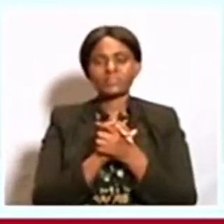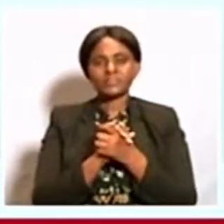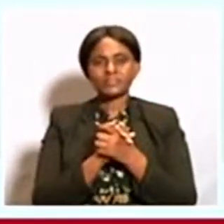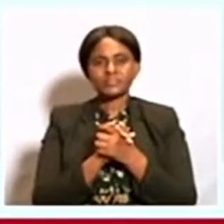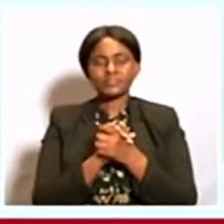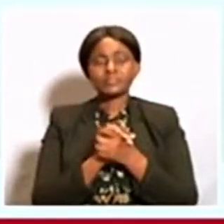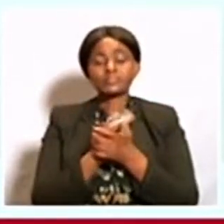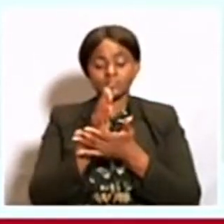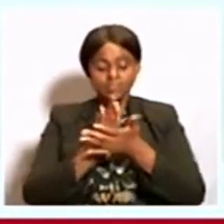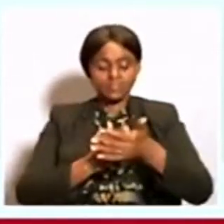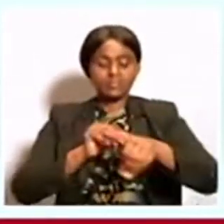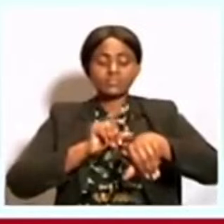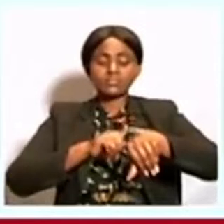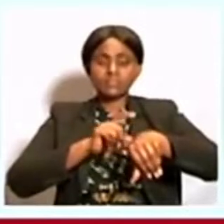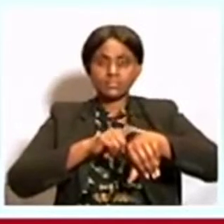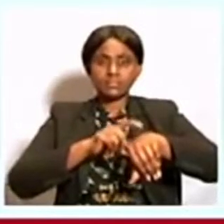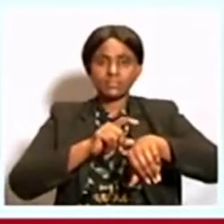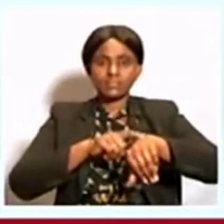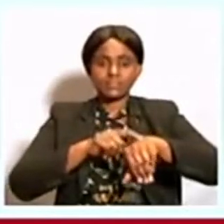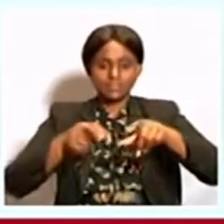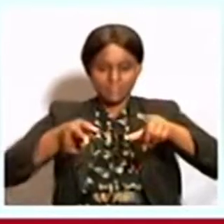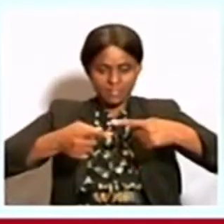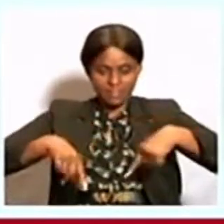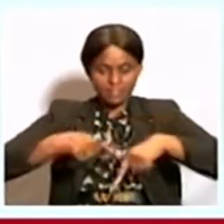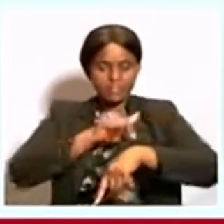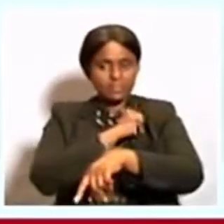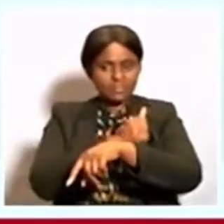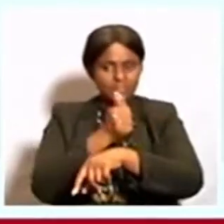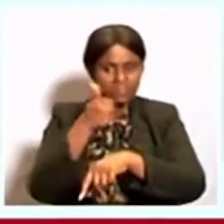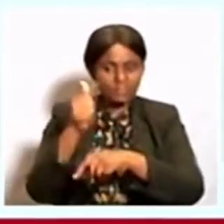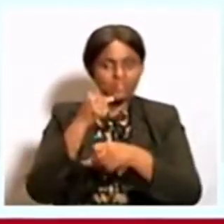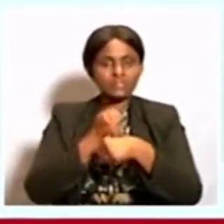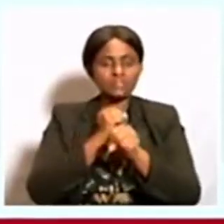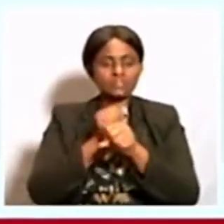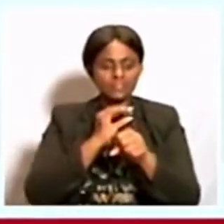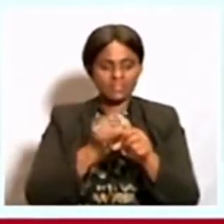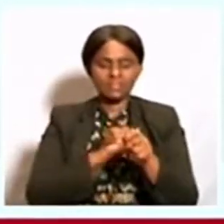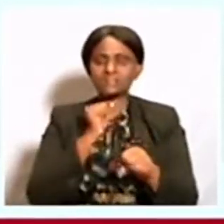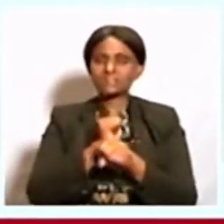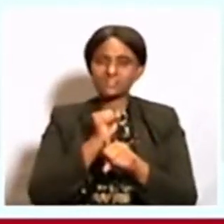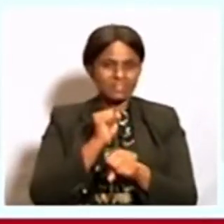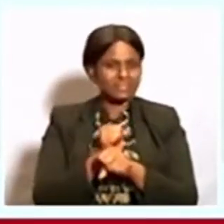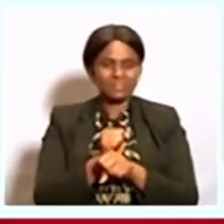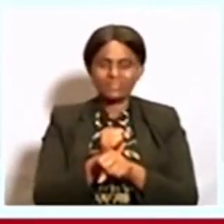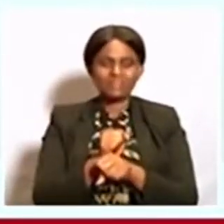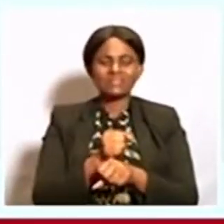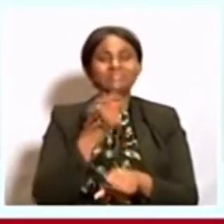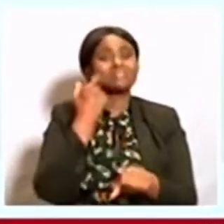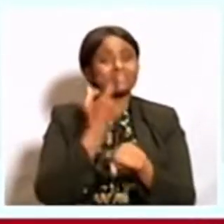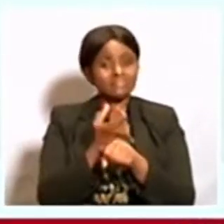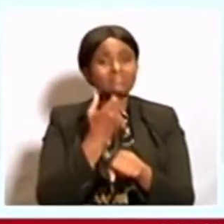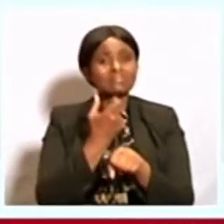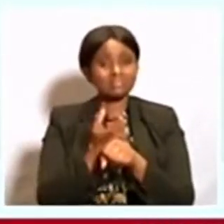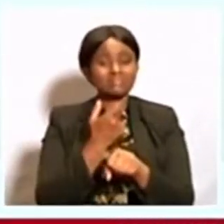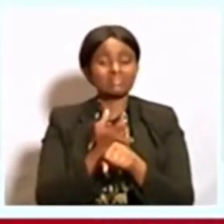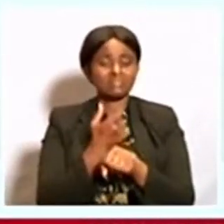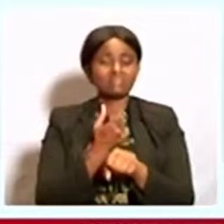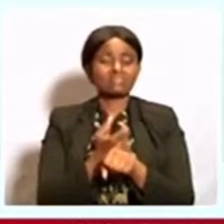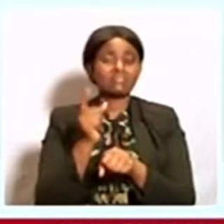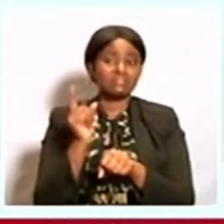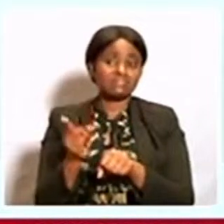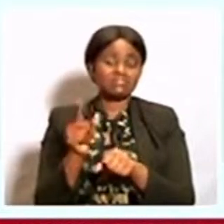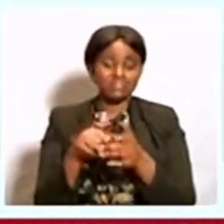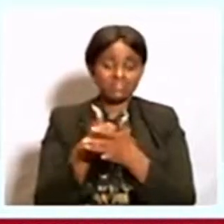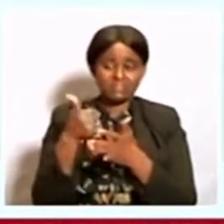at times local authorities are making our work unnecessarily difficult